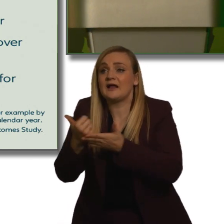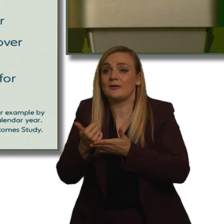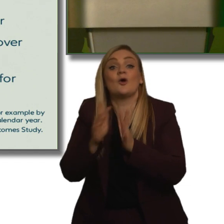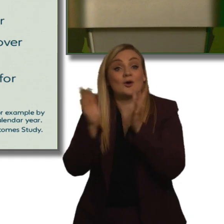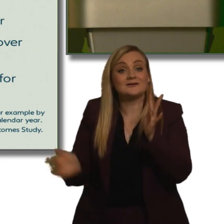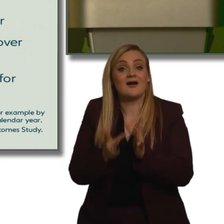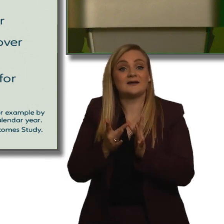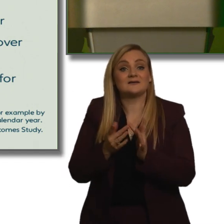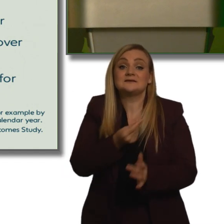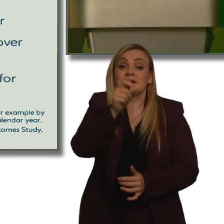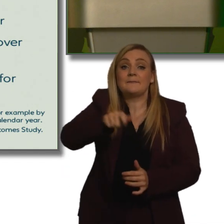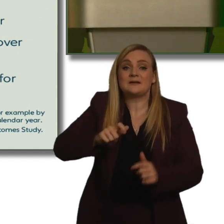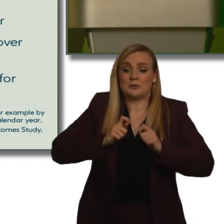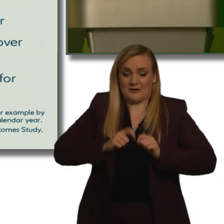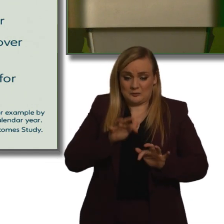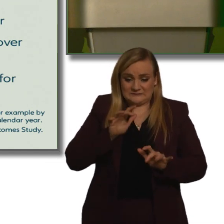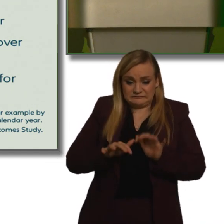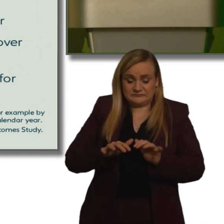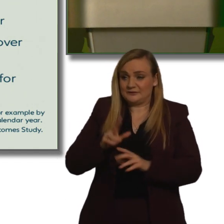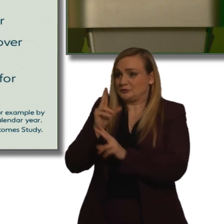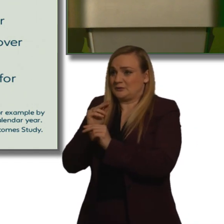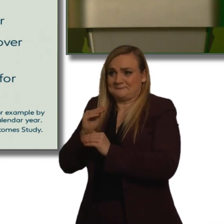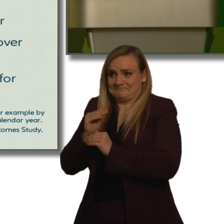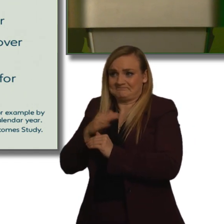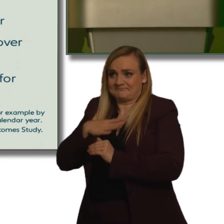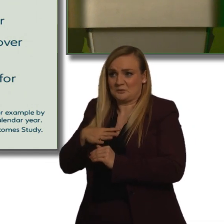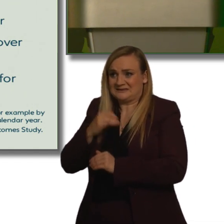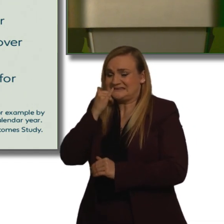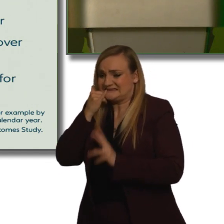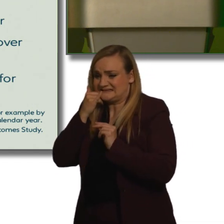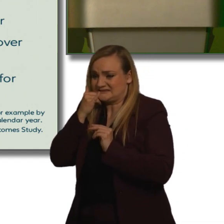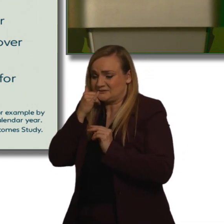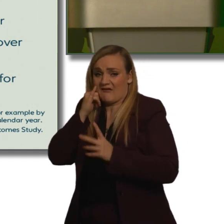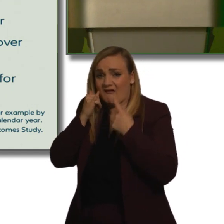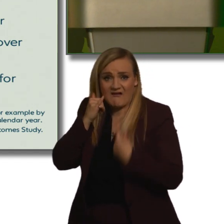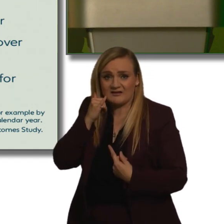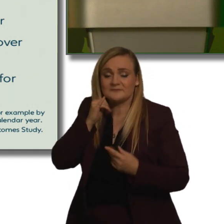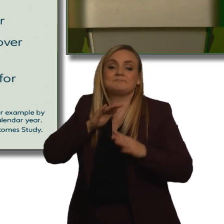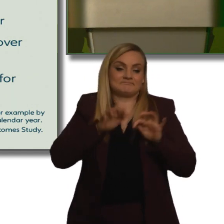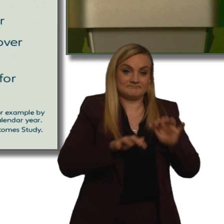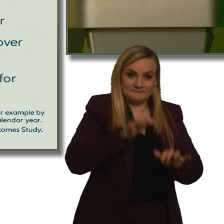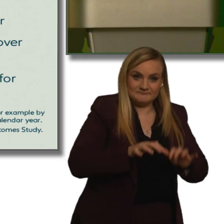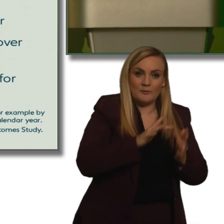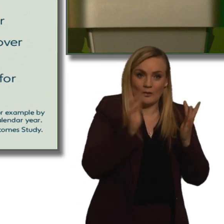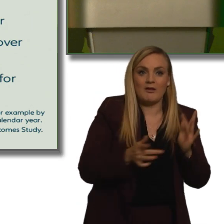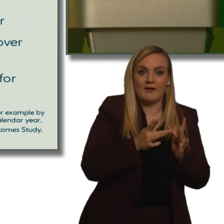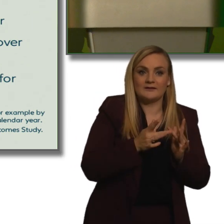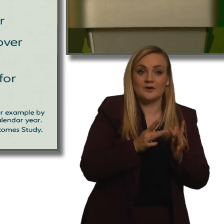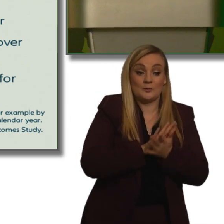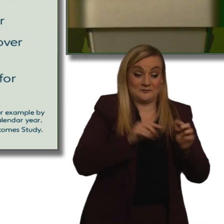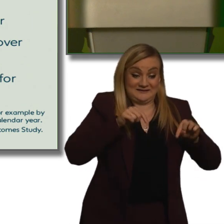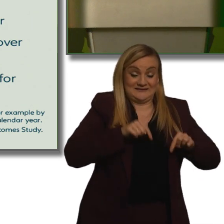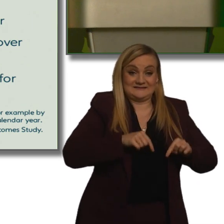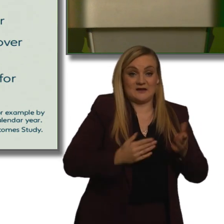more comfortable typing than talking. Sometimes talking on the phone just isn't an option. That's why we're piloting a new online